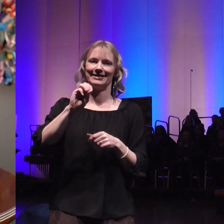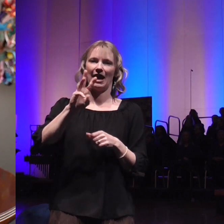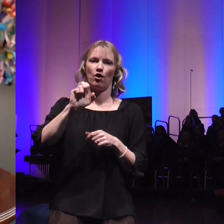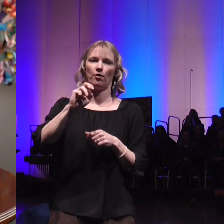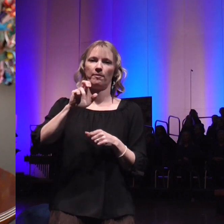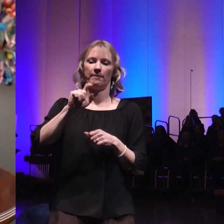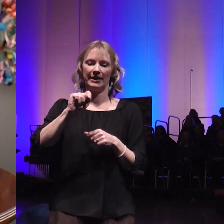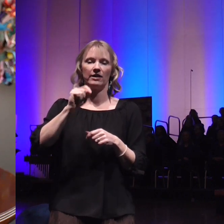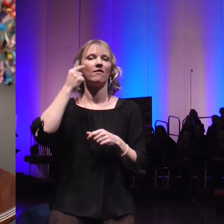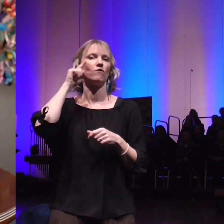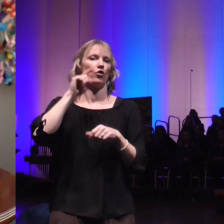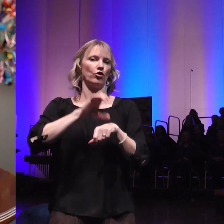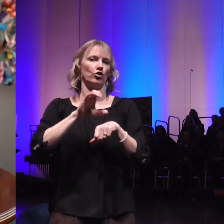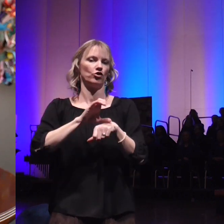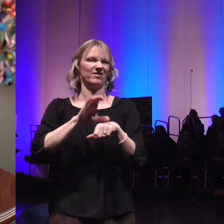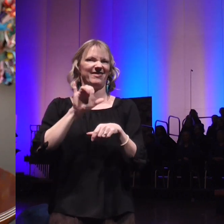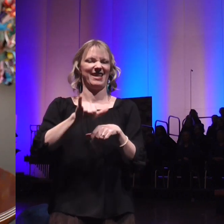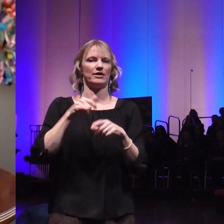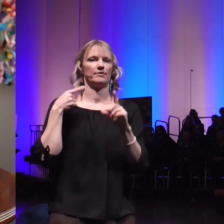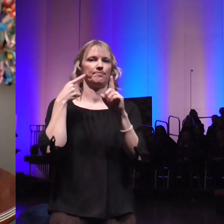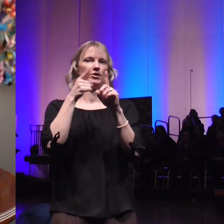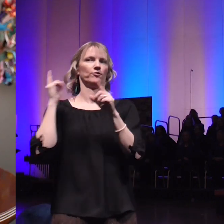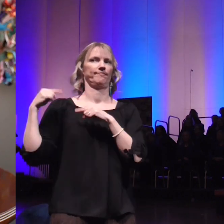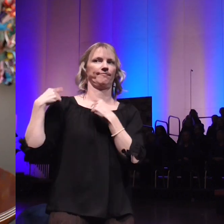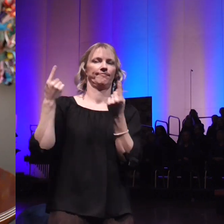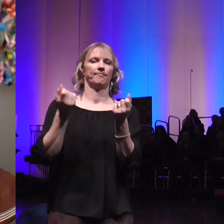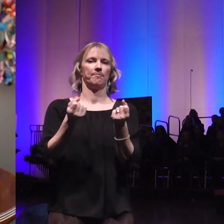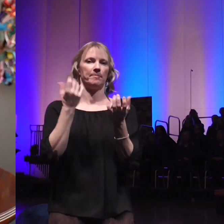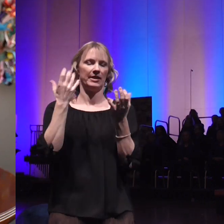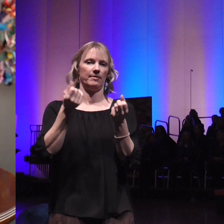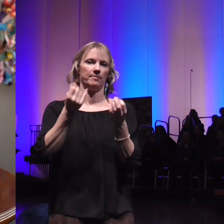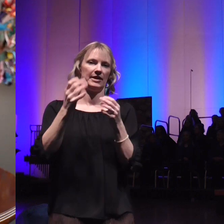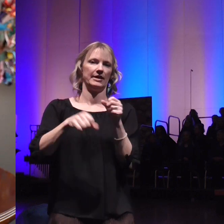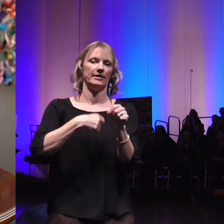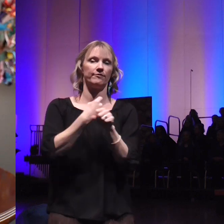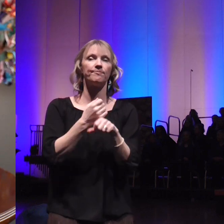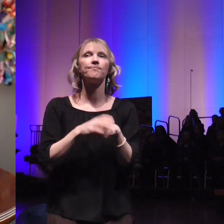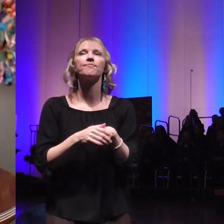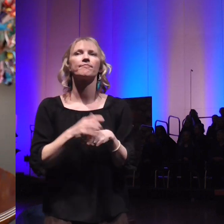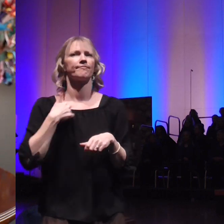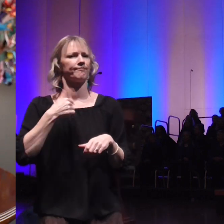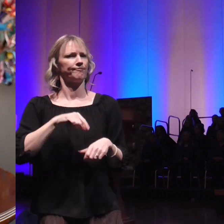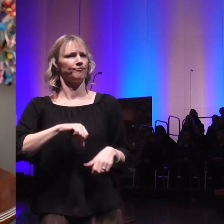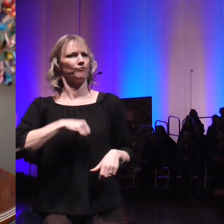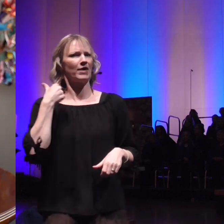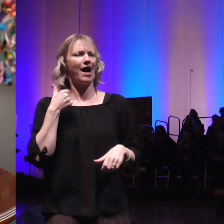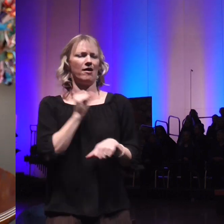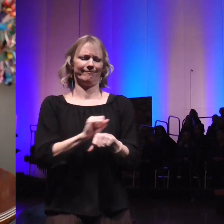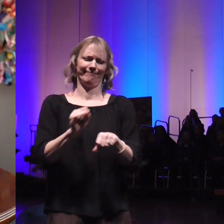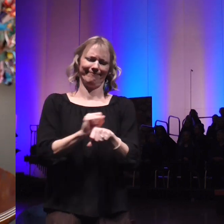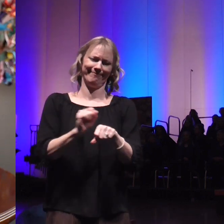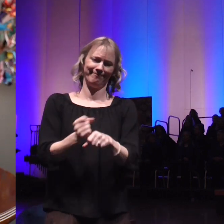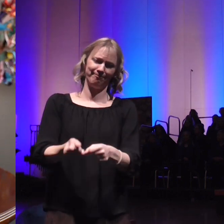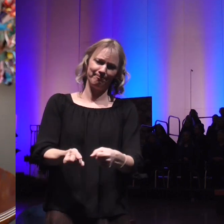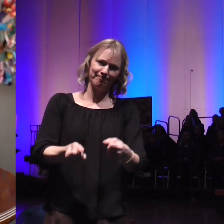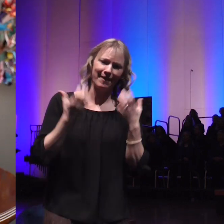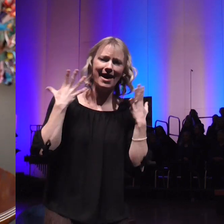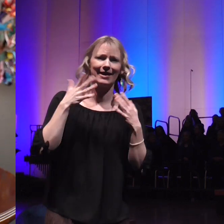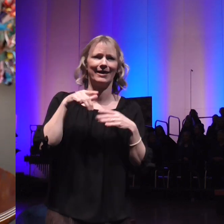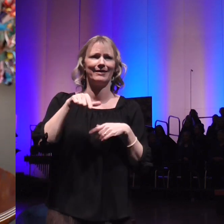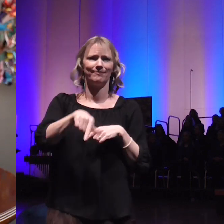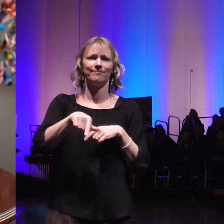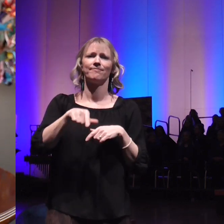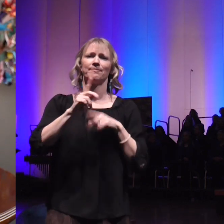mission for many, many decades since then. And I'm very proud of the work that so many dedicated Mile